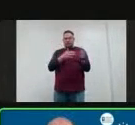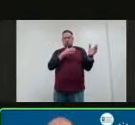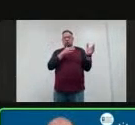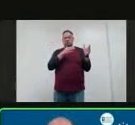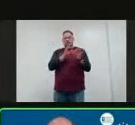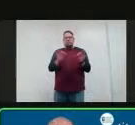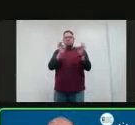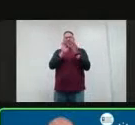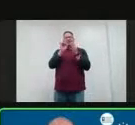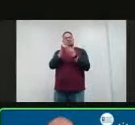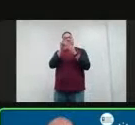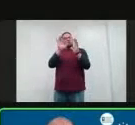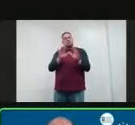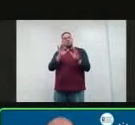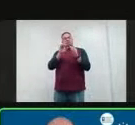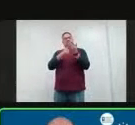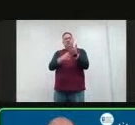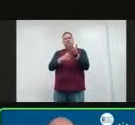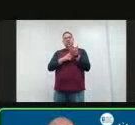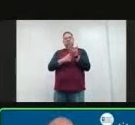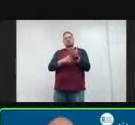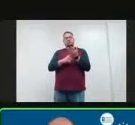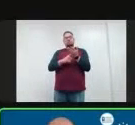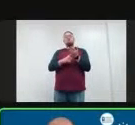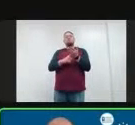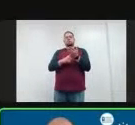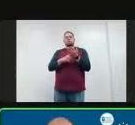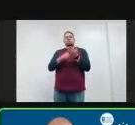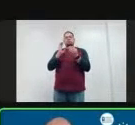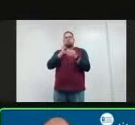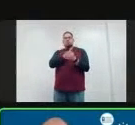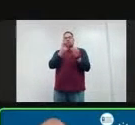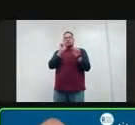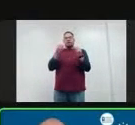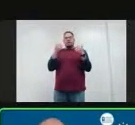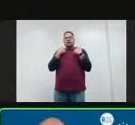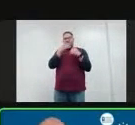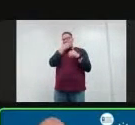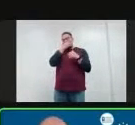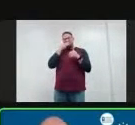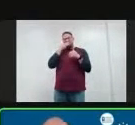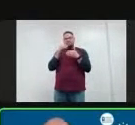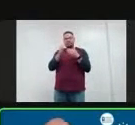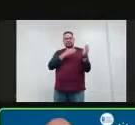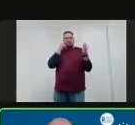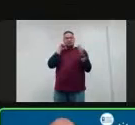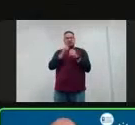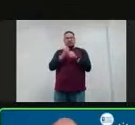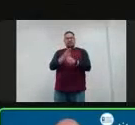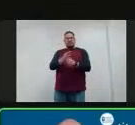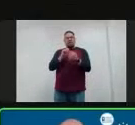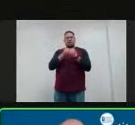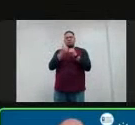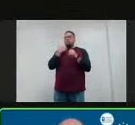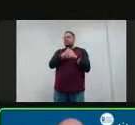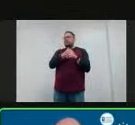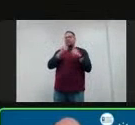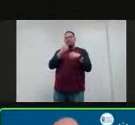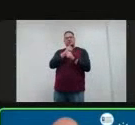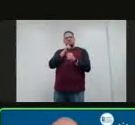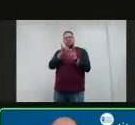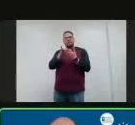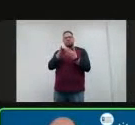that's a great discussion that the board can have, you know, maybe as you're planning next year, is how can we ensure that the board